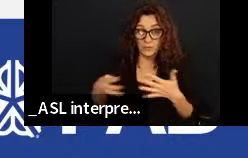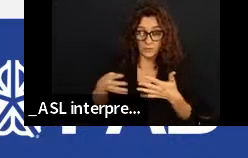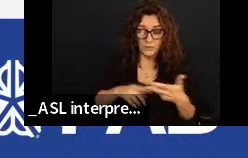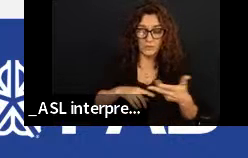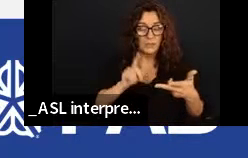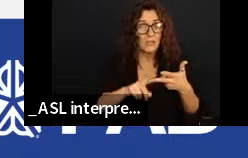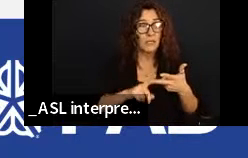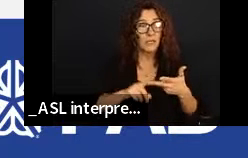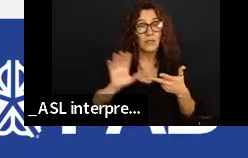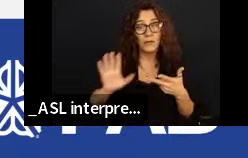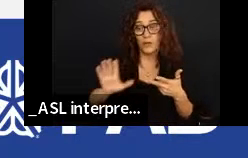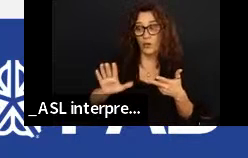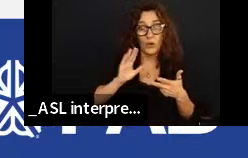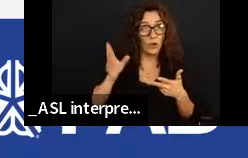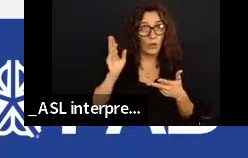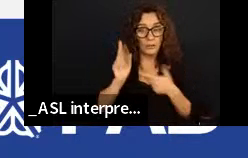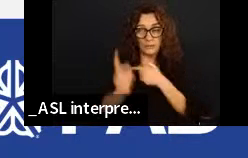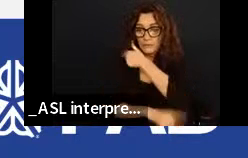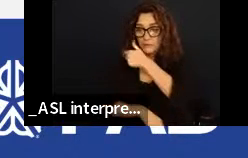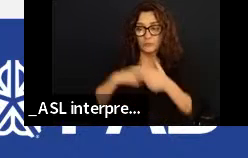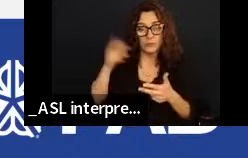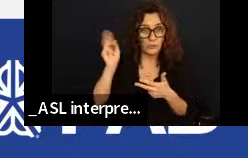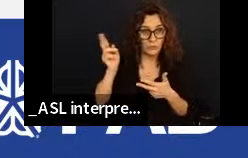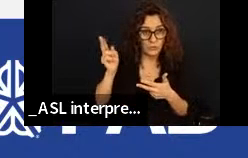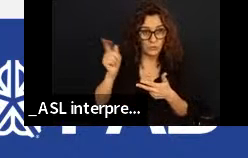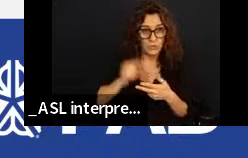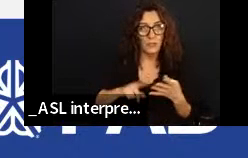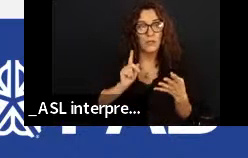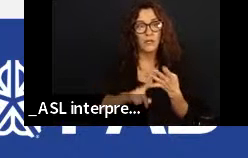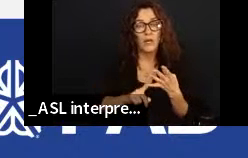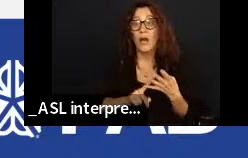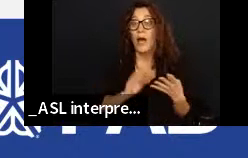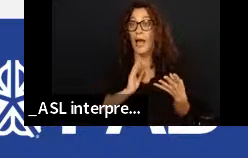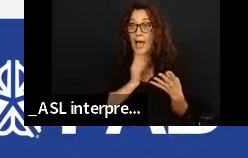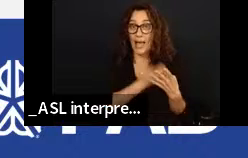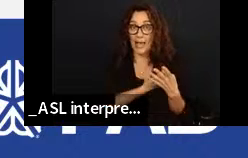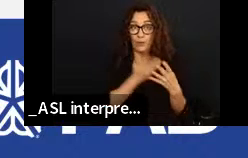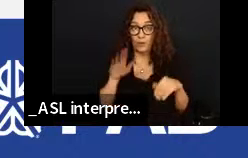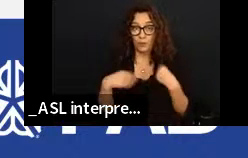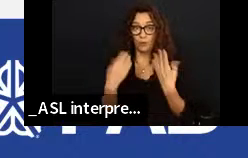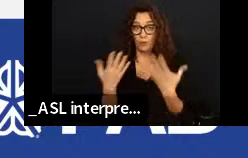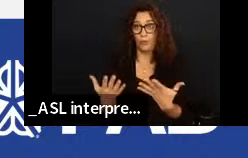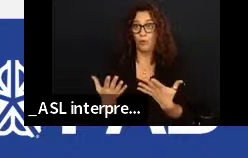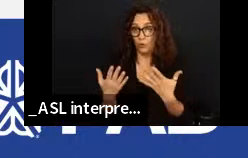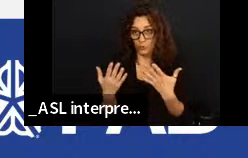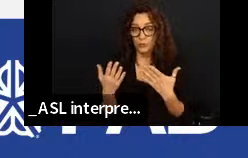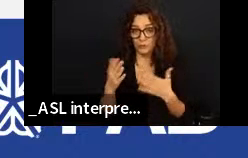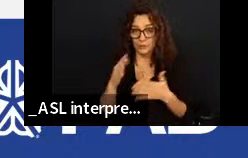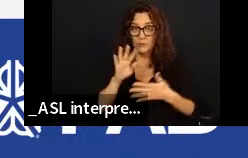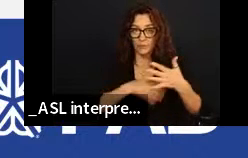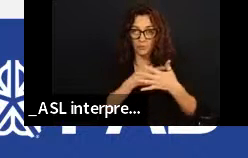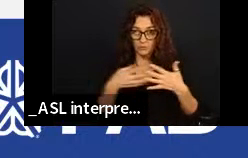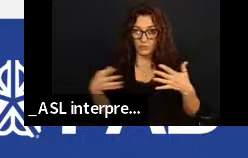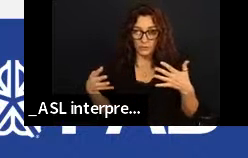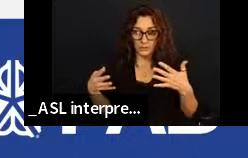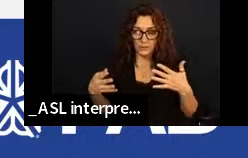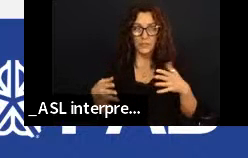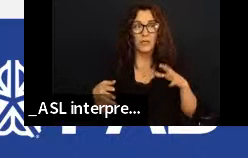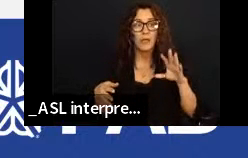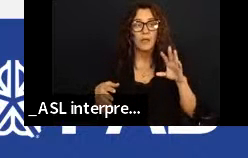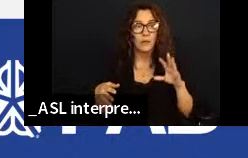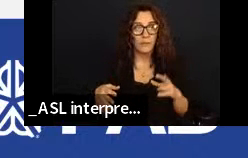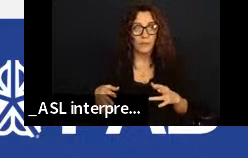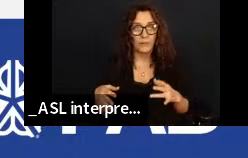history. And then we'll be discussing the PAB's proposed matrix features and getting some input and feedback from